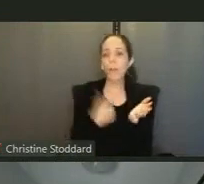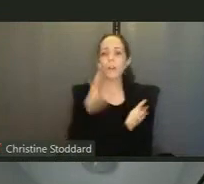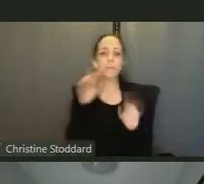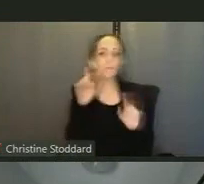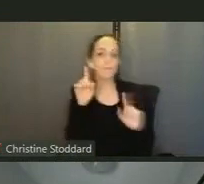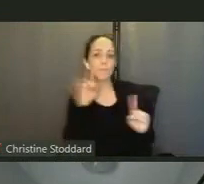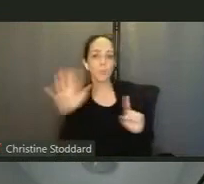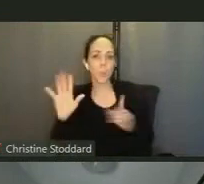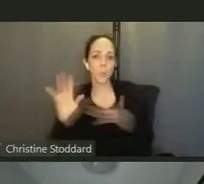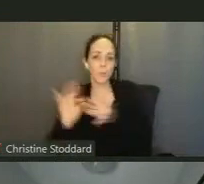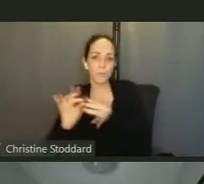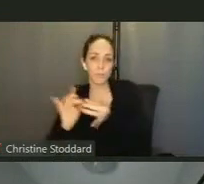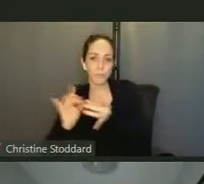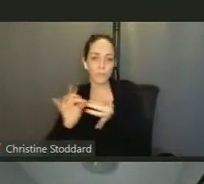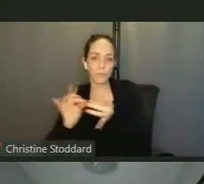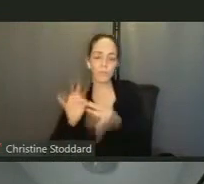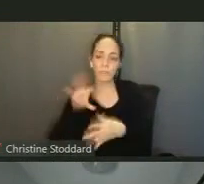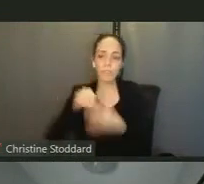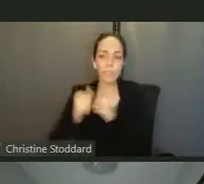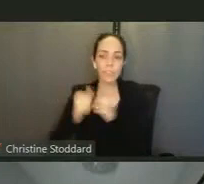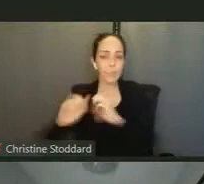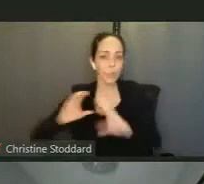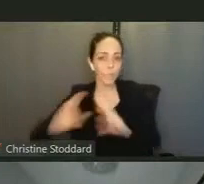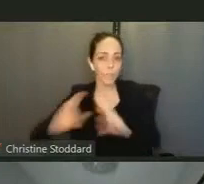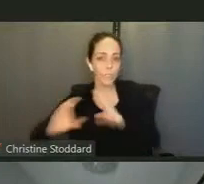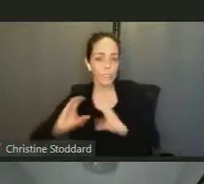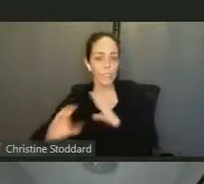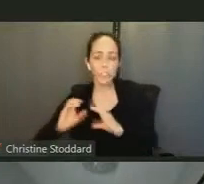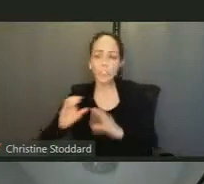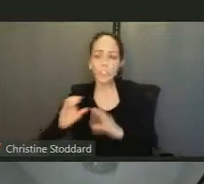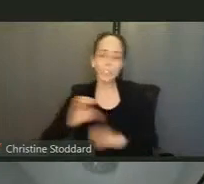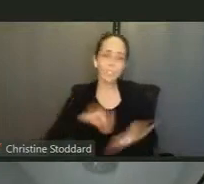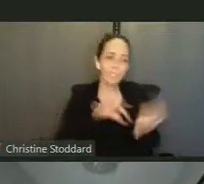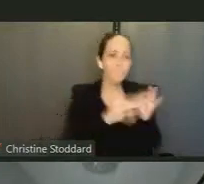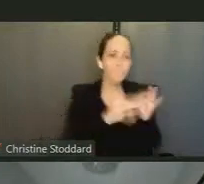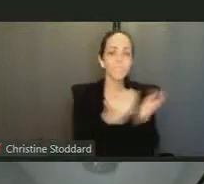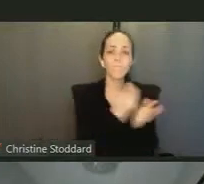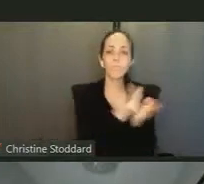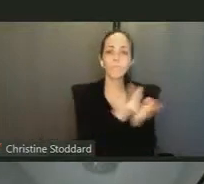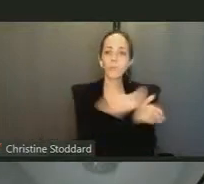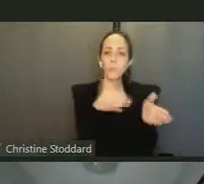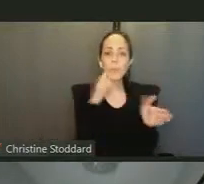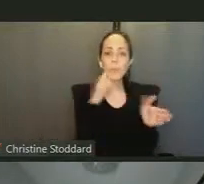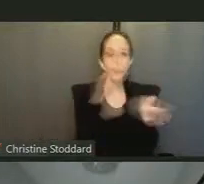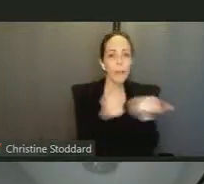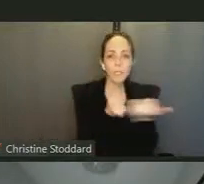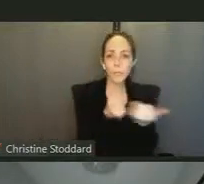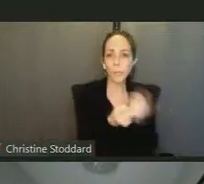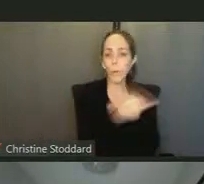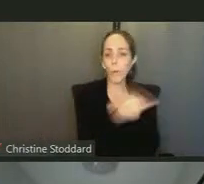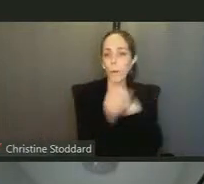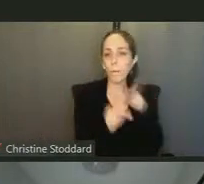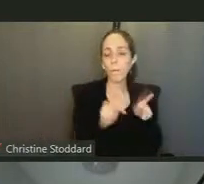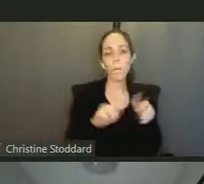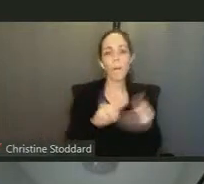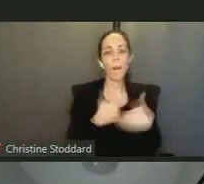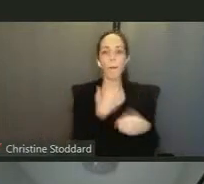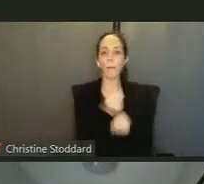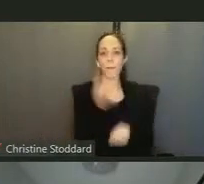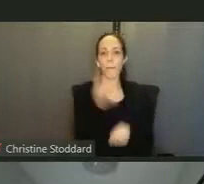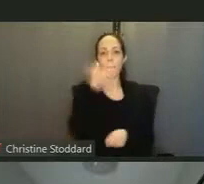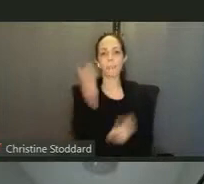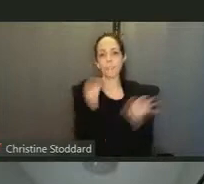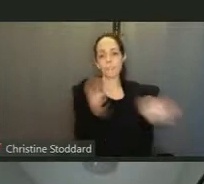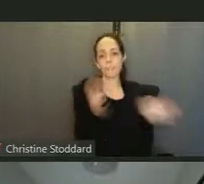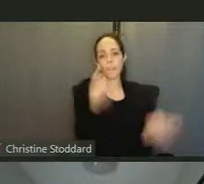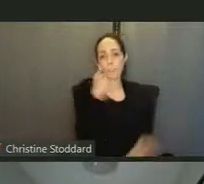community and being engaged in conversation. We're going to be finding new and different ways to support people in making the best decisions that they can.